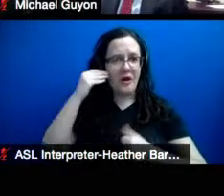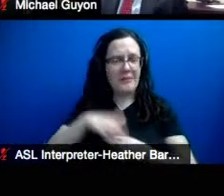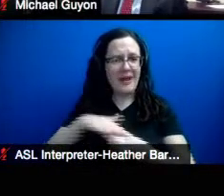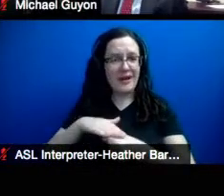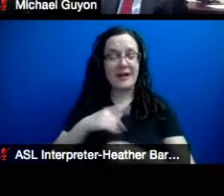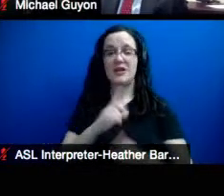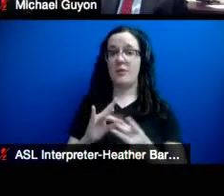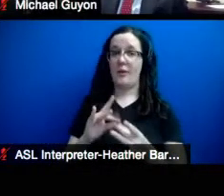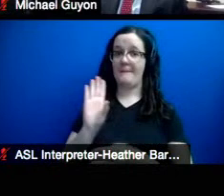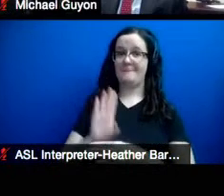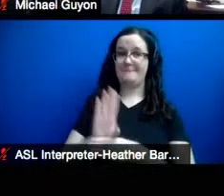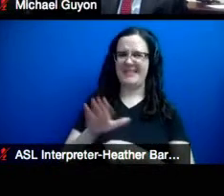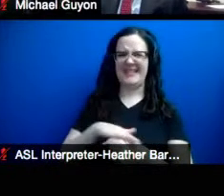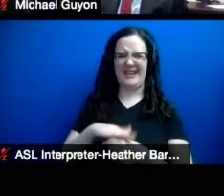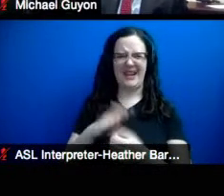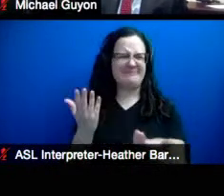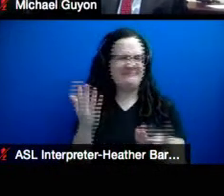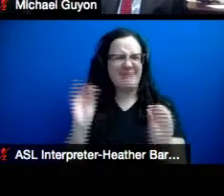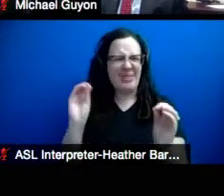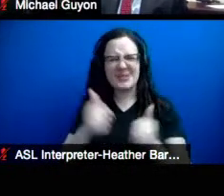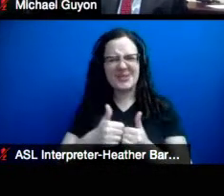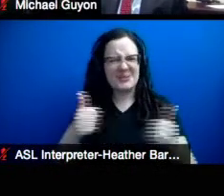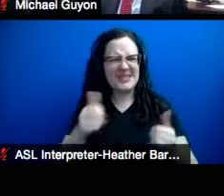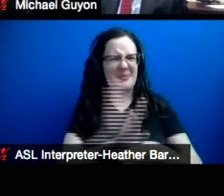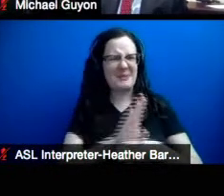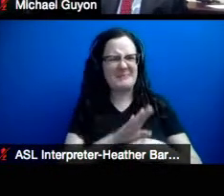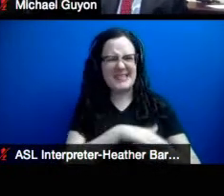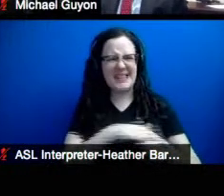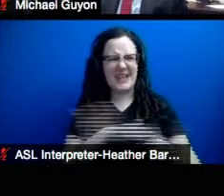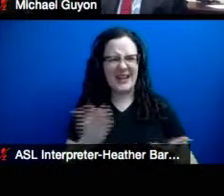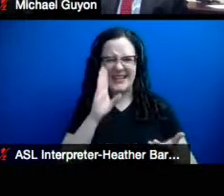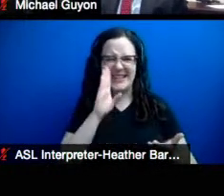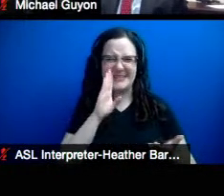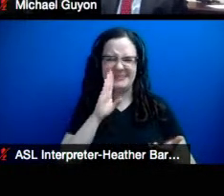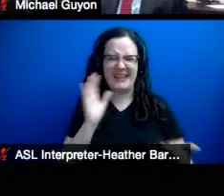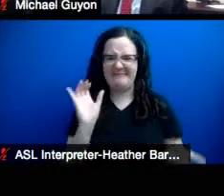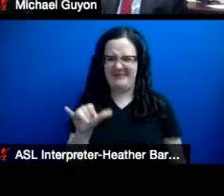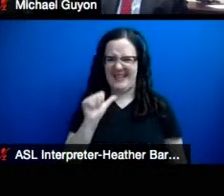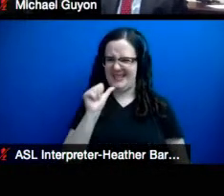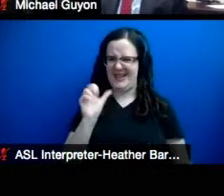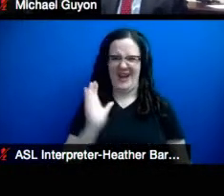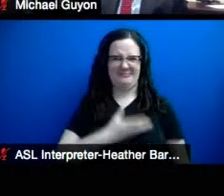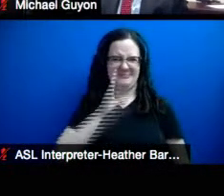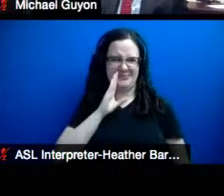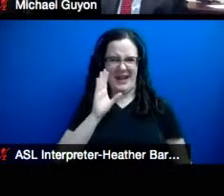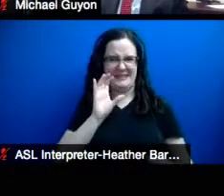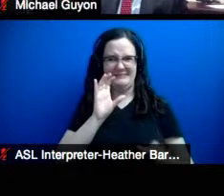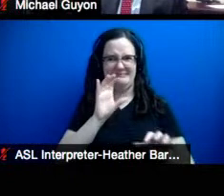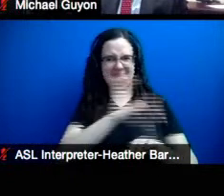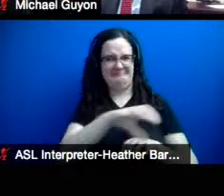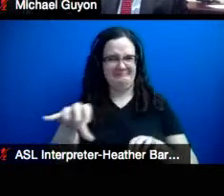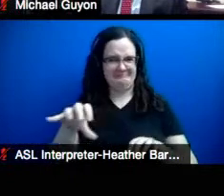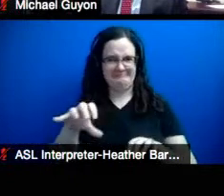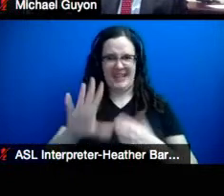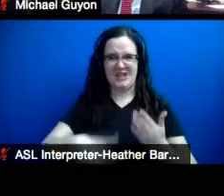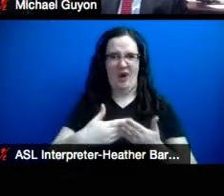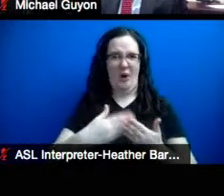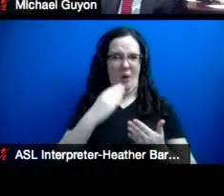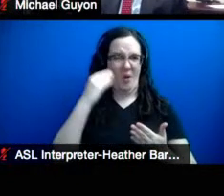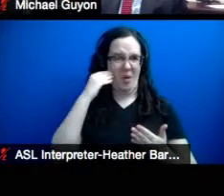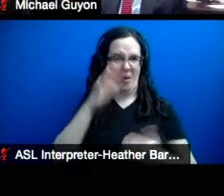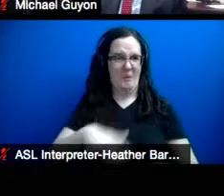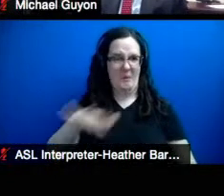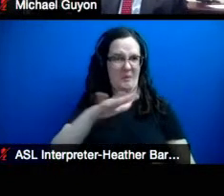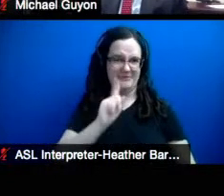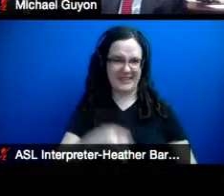no distinct and separate business area in Brighton. That's not how Brighton is built. It's all residential,